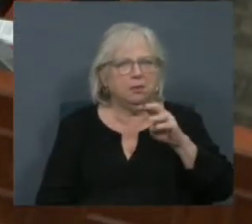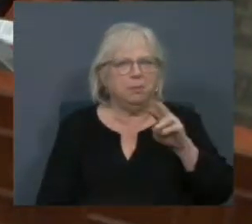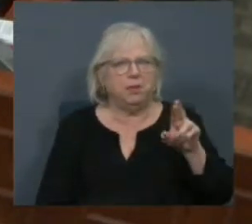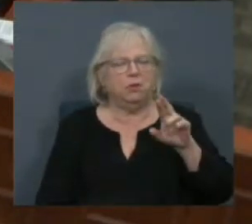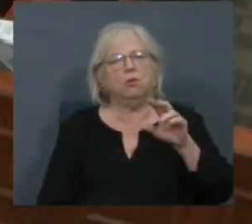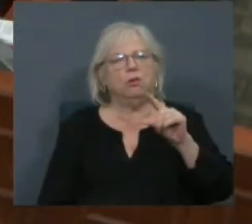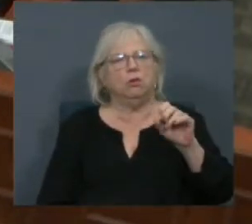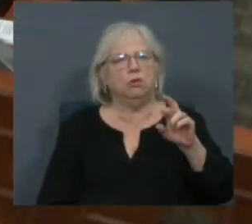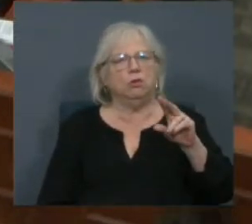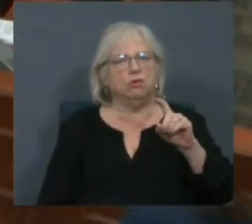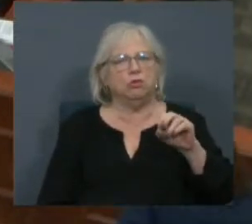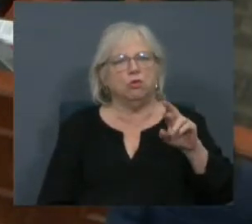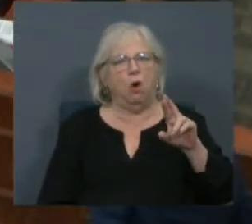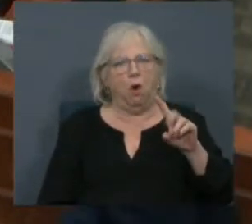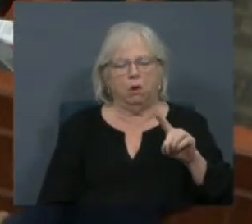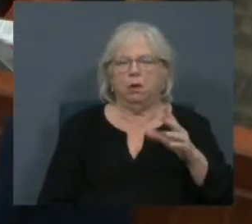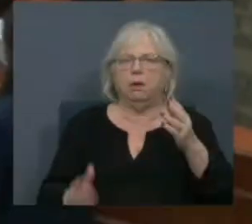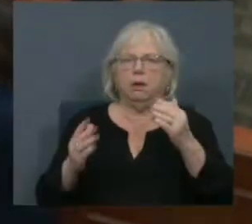Tierney.